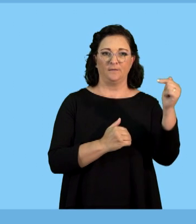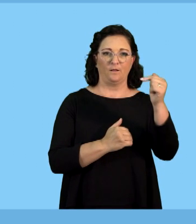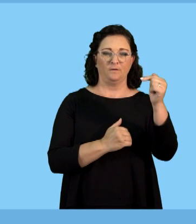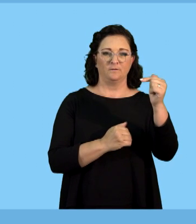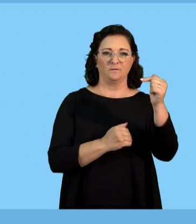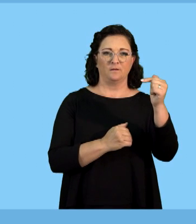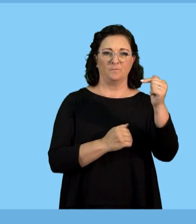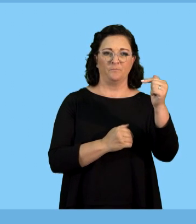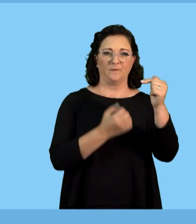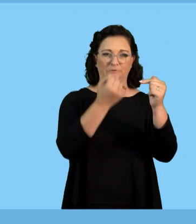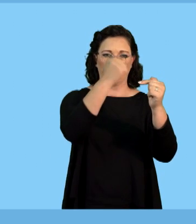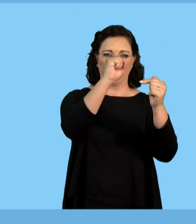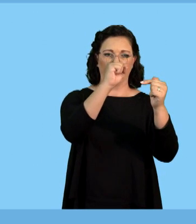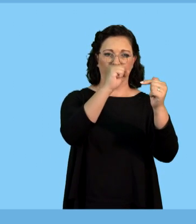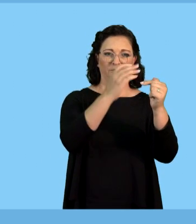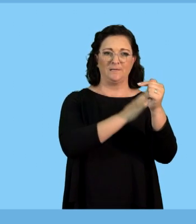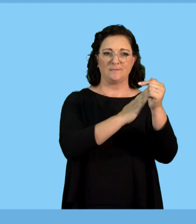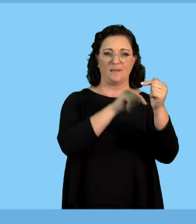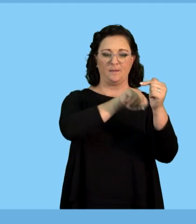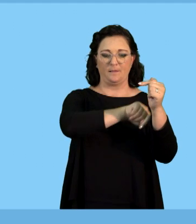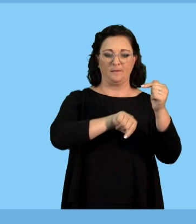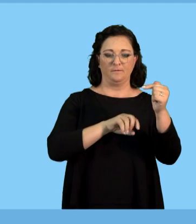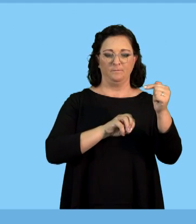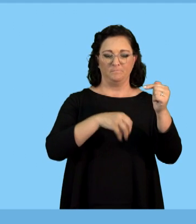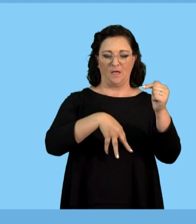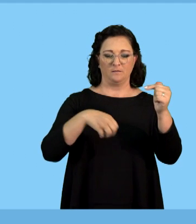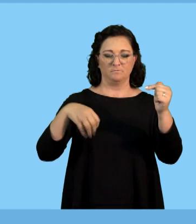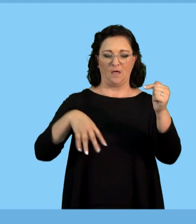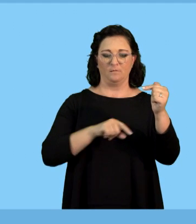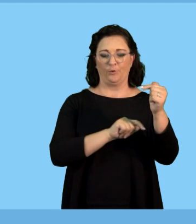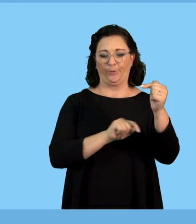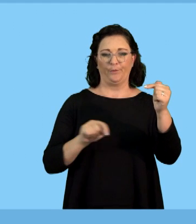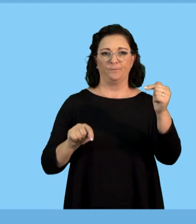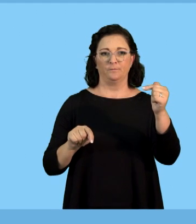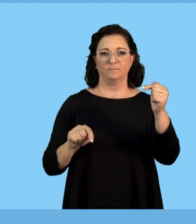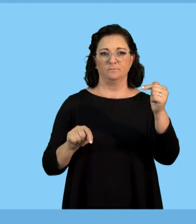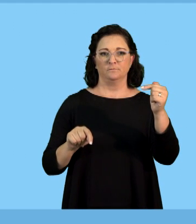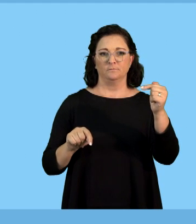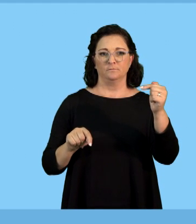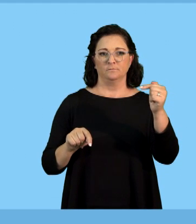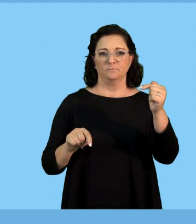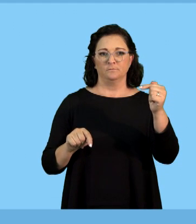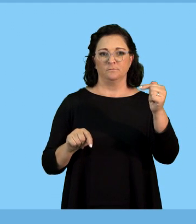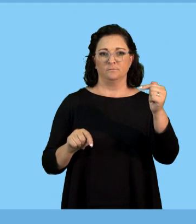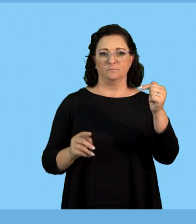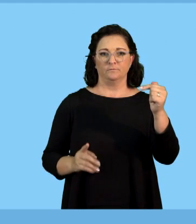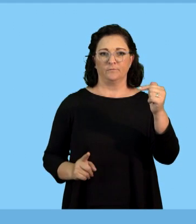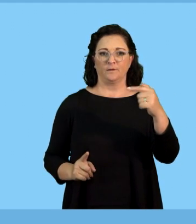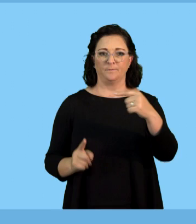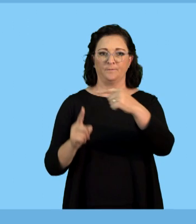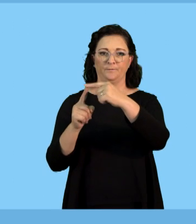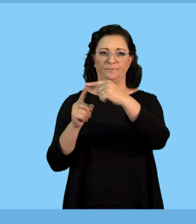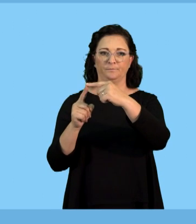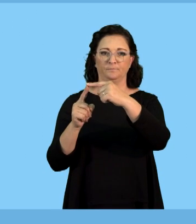has to go through this resistor and some of the current has to go through these two light bulbs. However, they're going to go